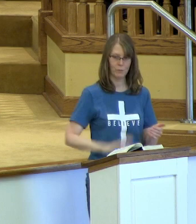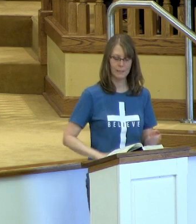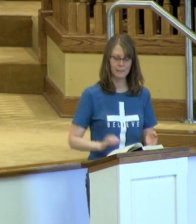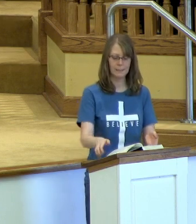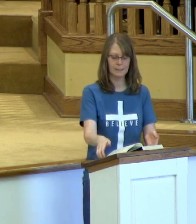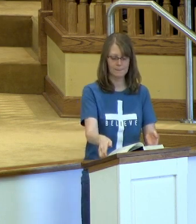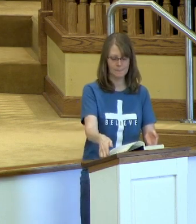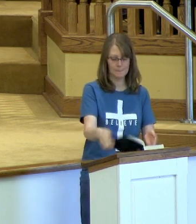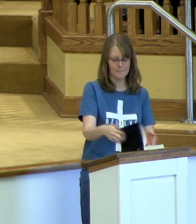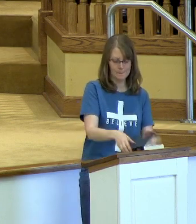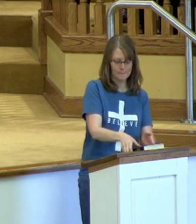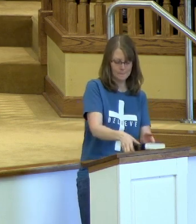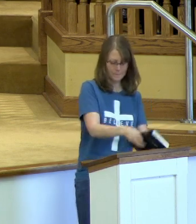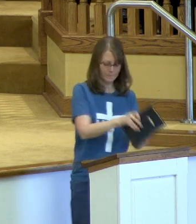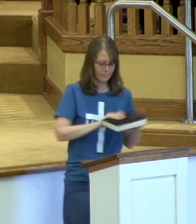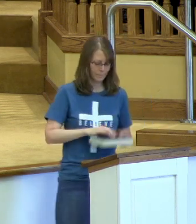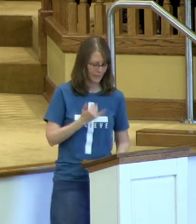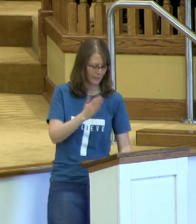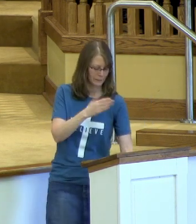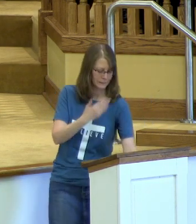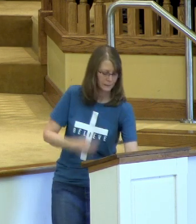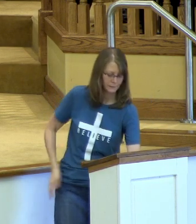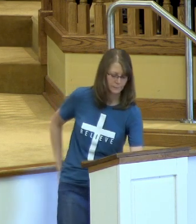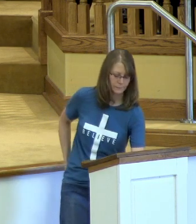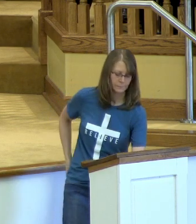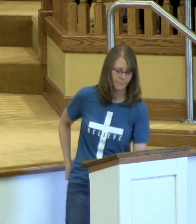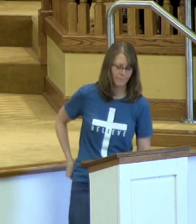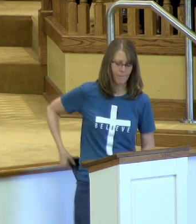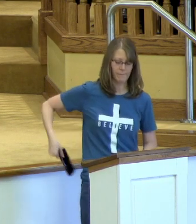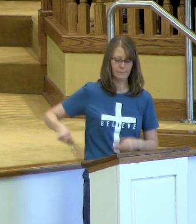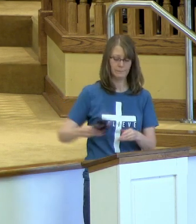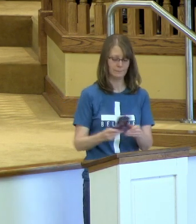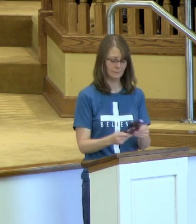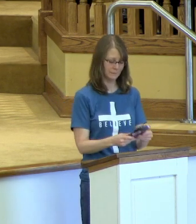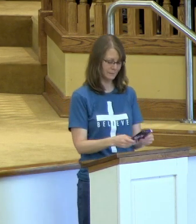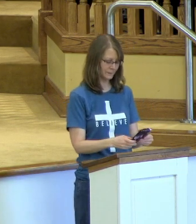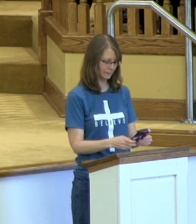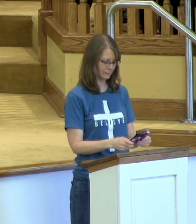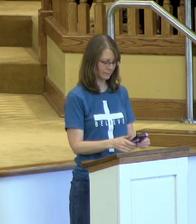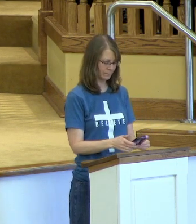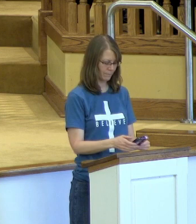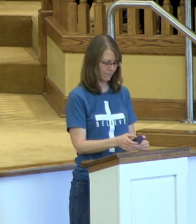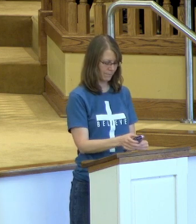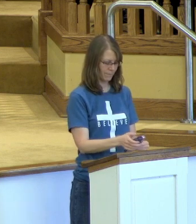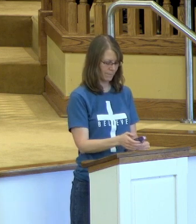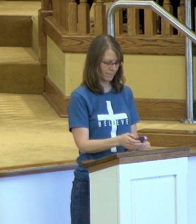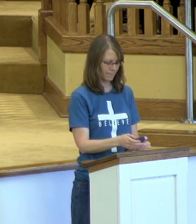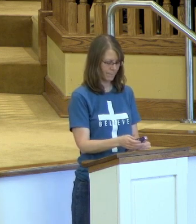much.